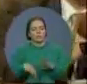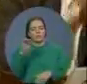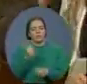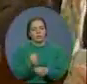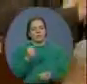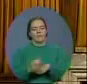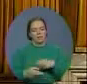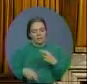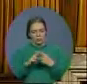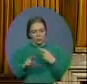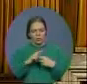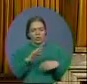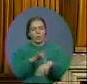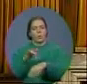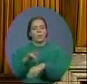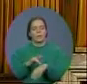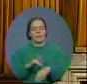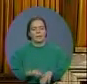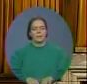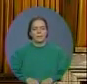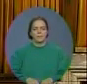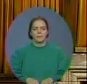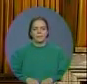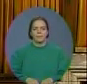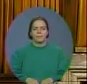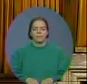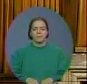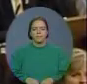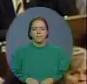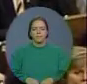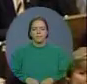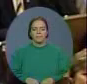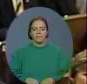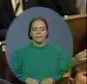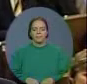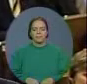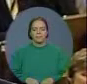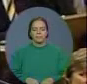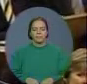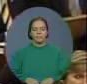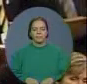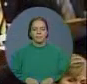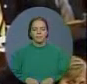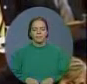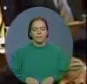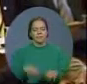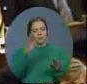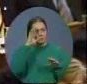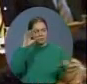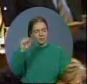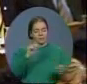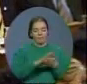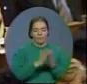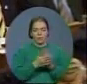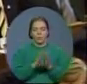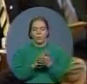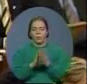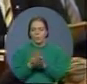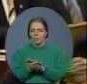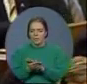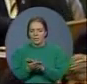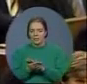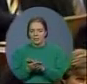Honourable Member for York Centre. Mr. Speaker, companies can make their voices heard because with the tax system,